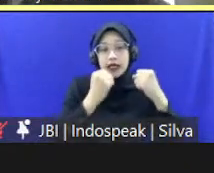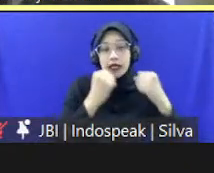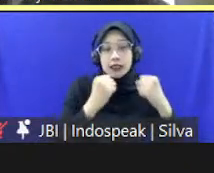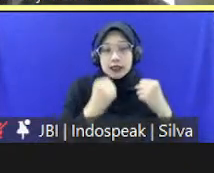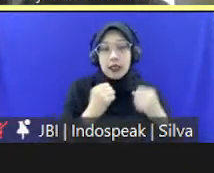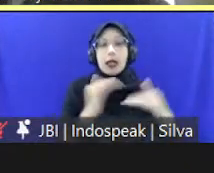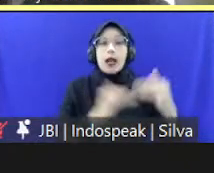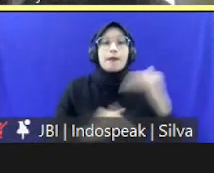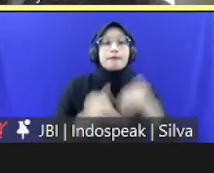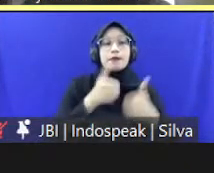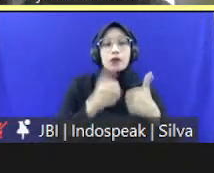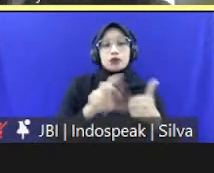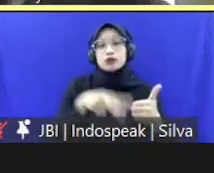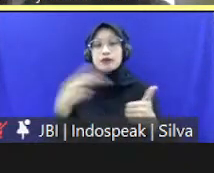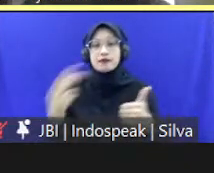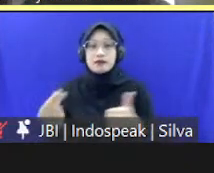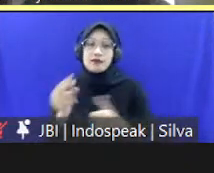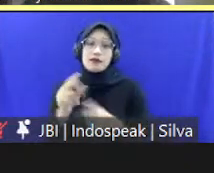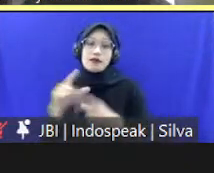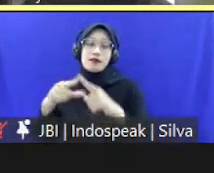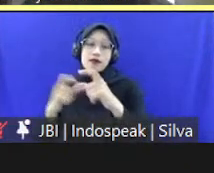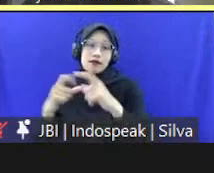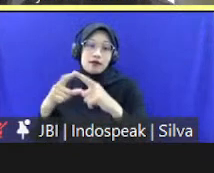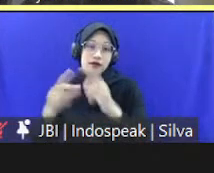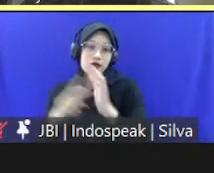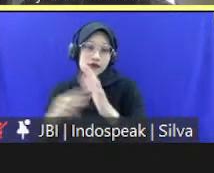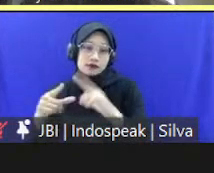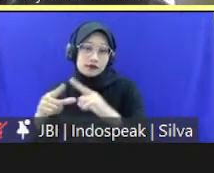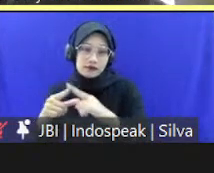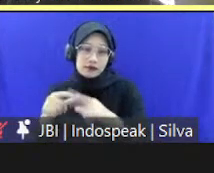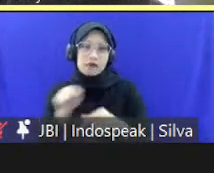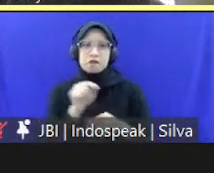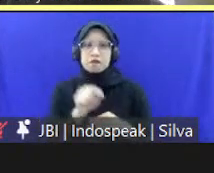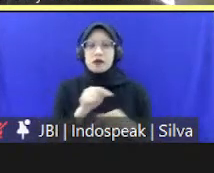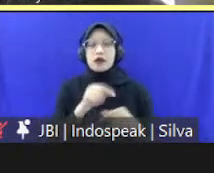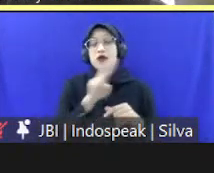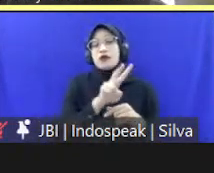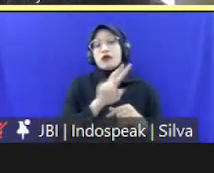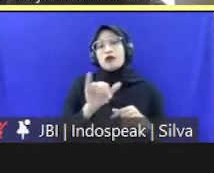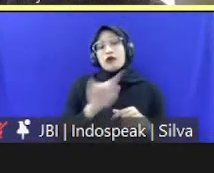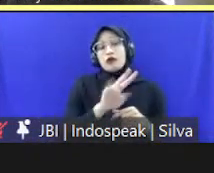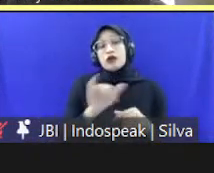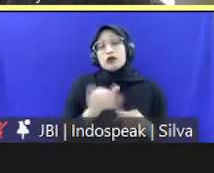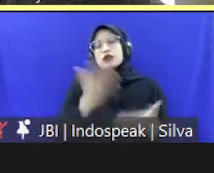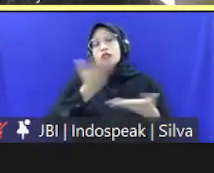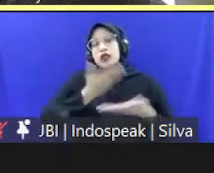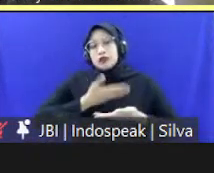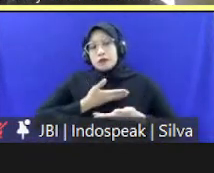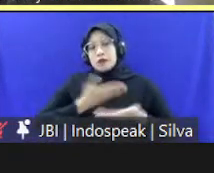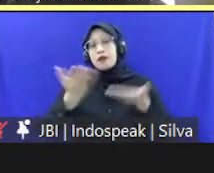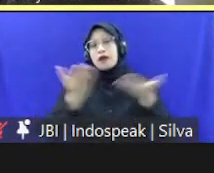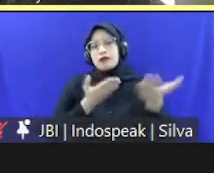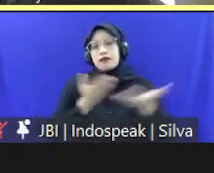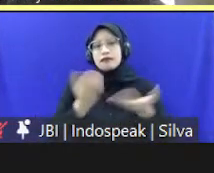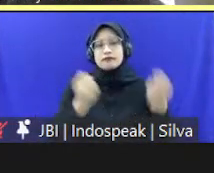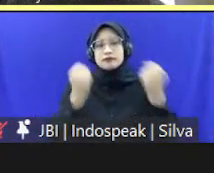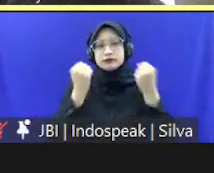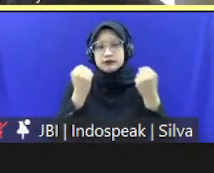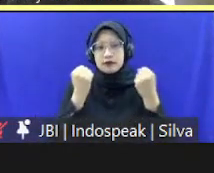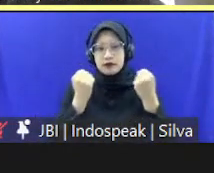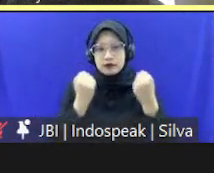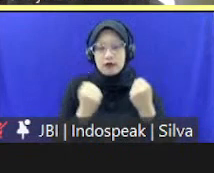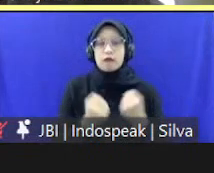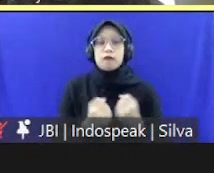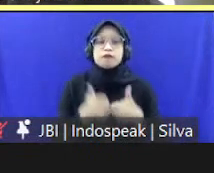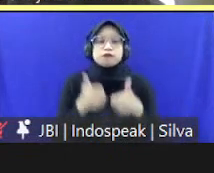on regular HIV treatment. Since 2012, 2 transgender and gay-friendly health centers